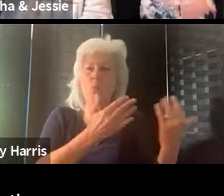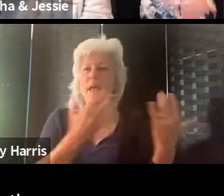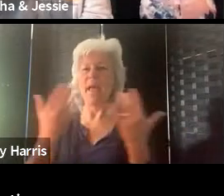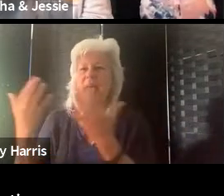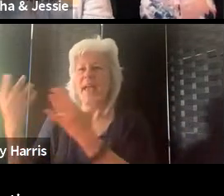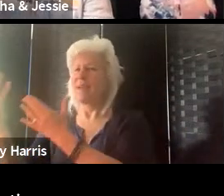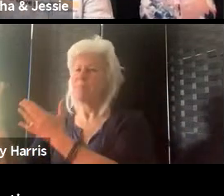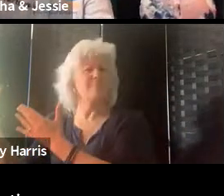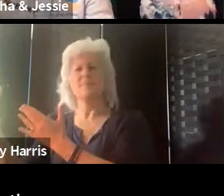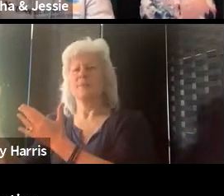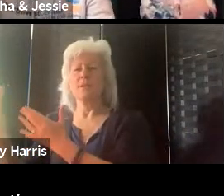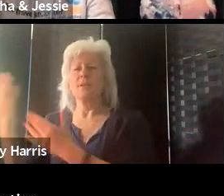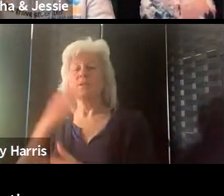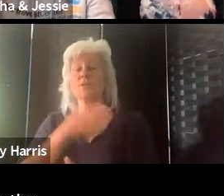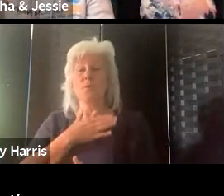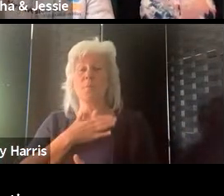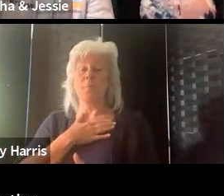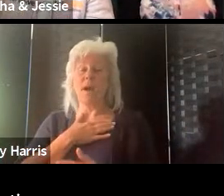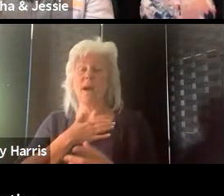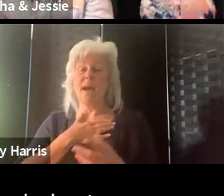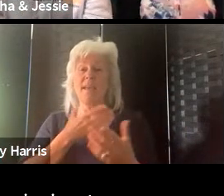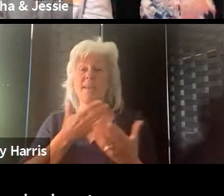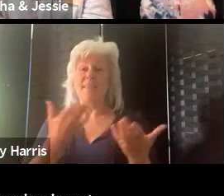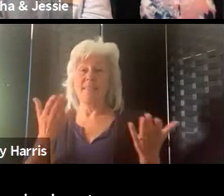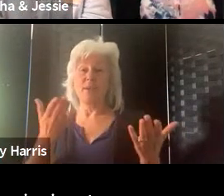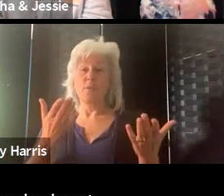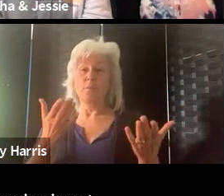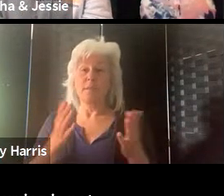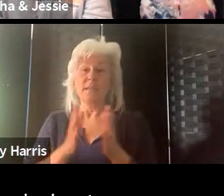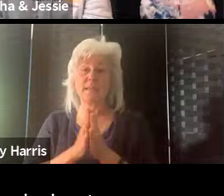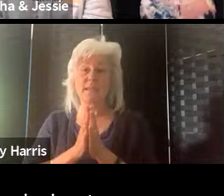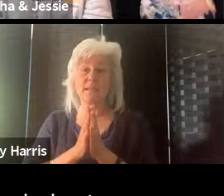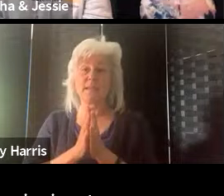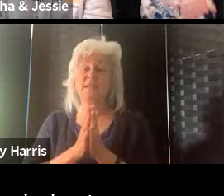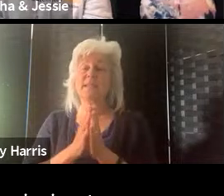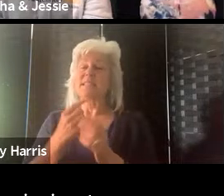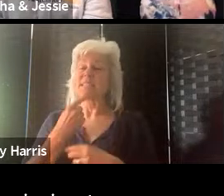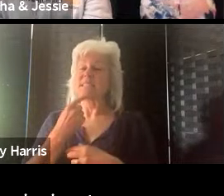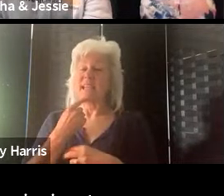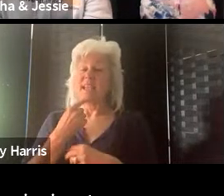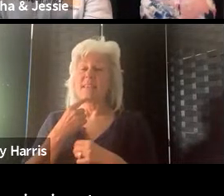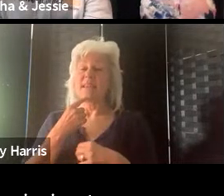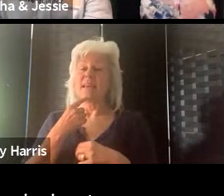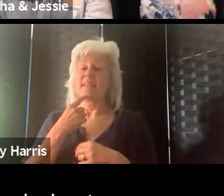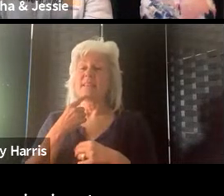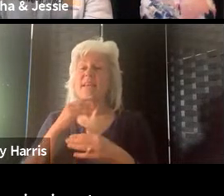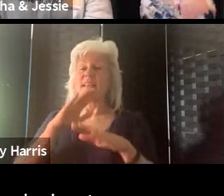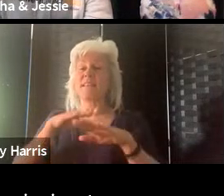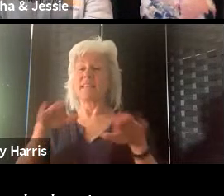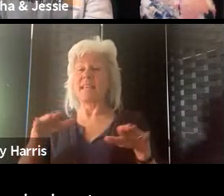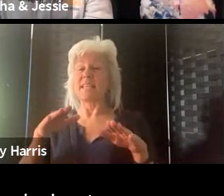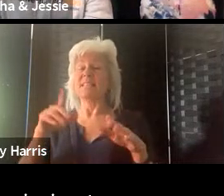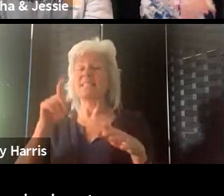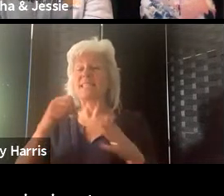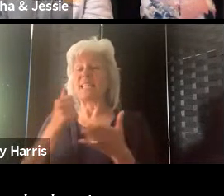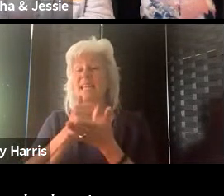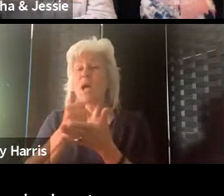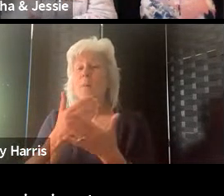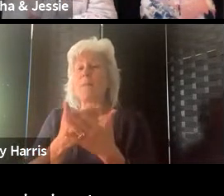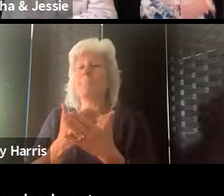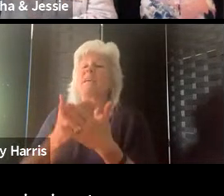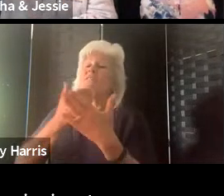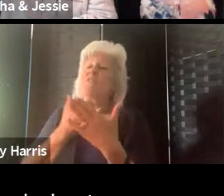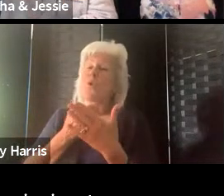And so my call would be for a parent, children deserve help before they fail, not when they